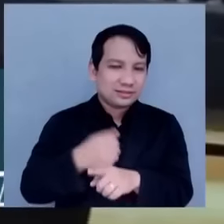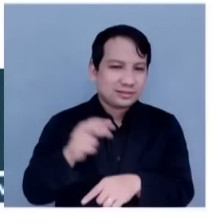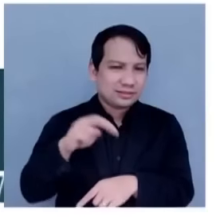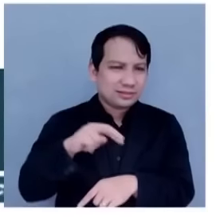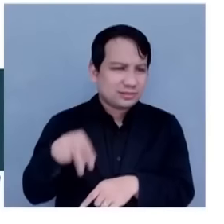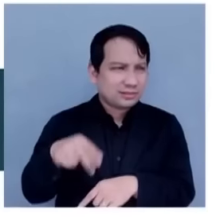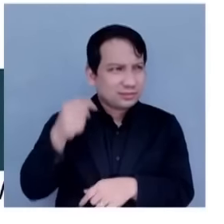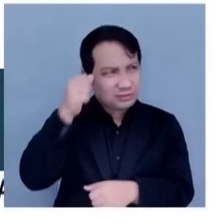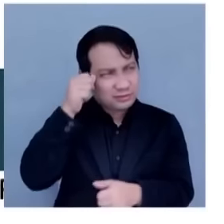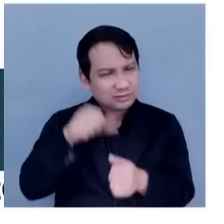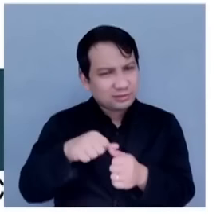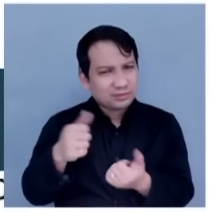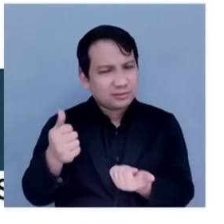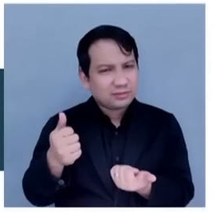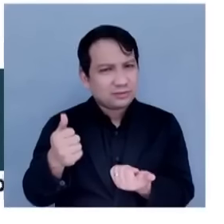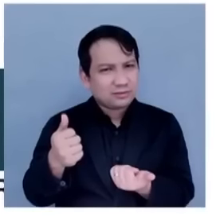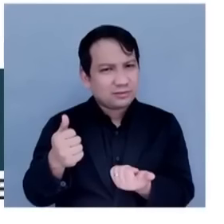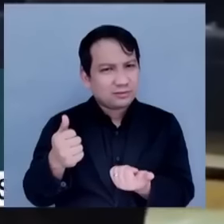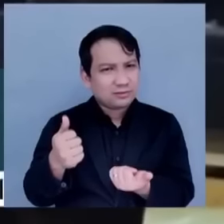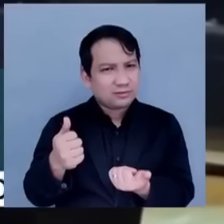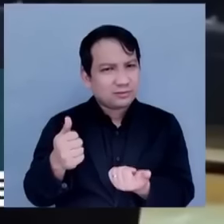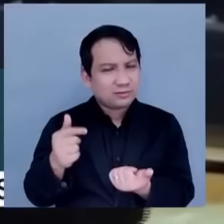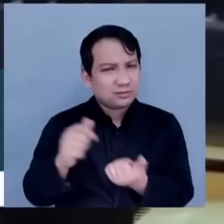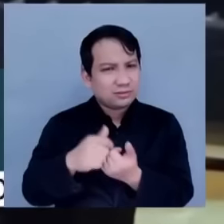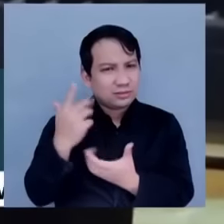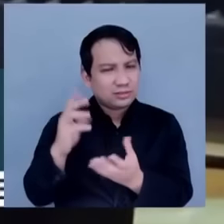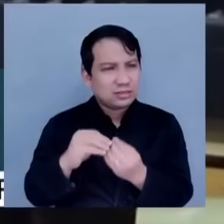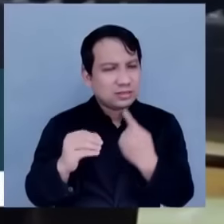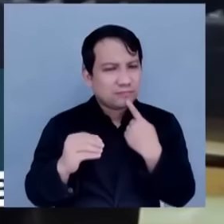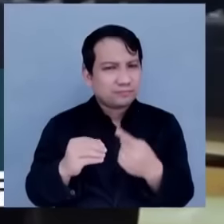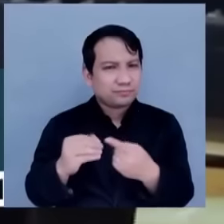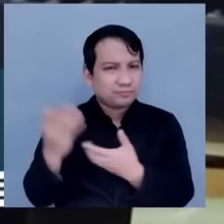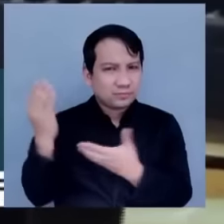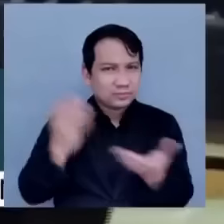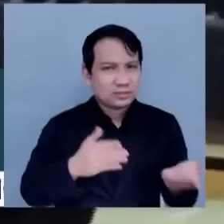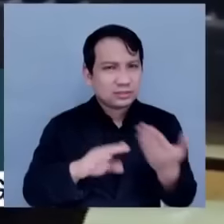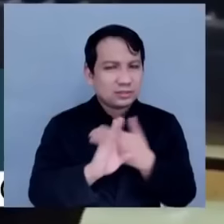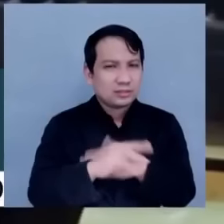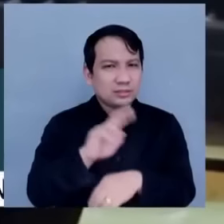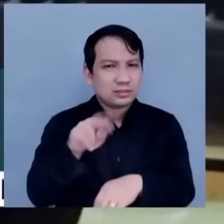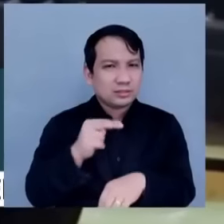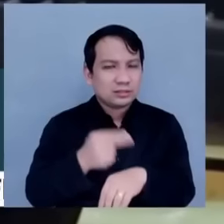August 23 when she was brought to the National Bureau